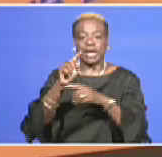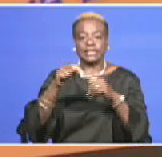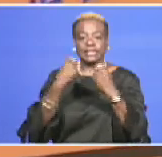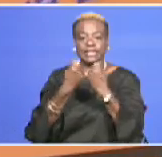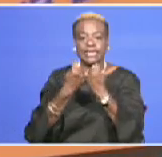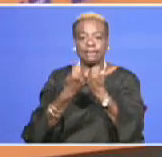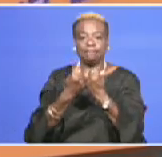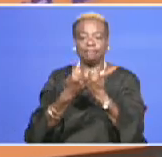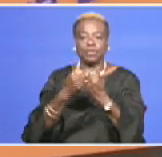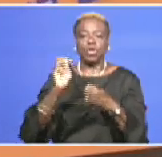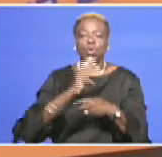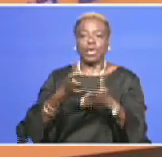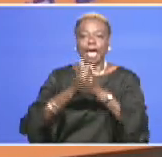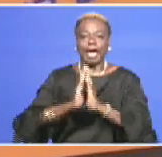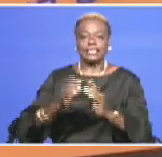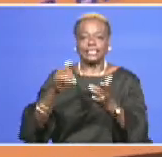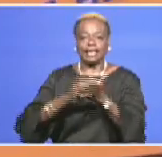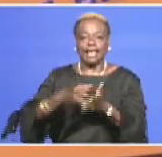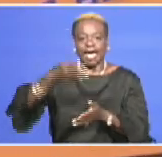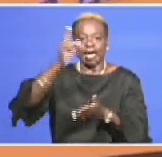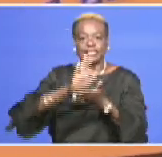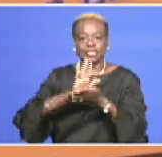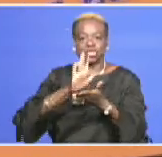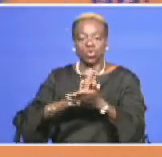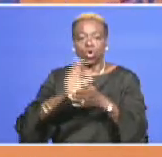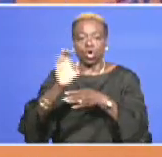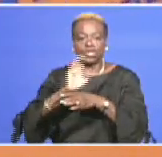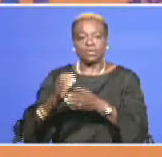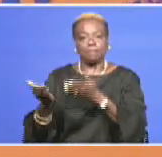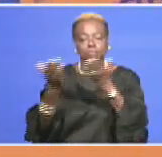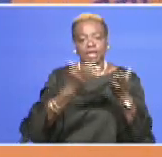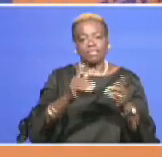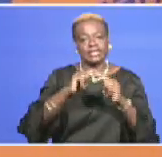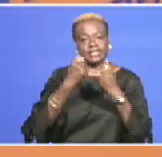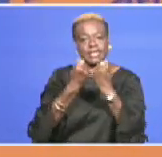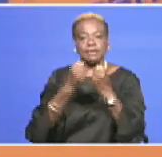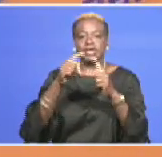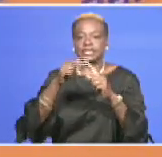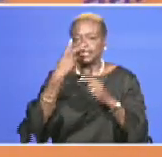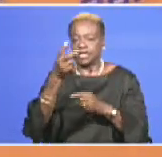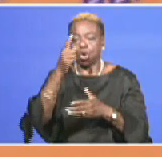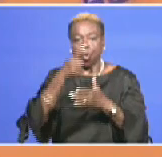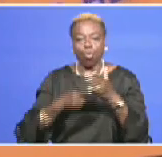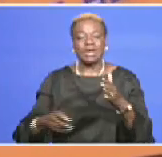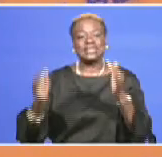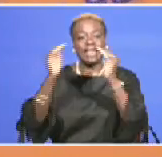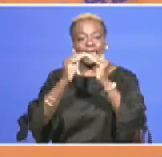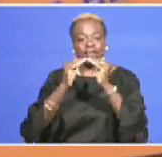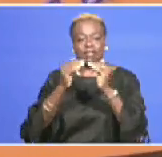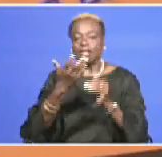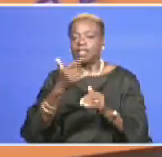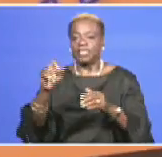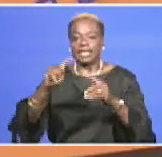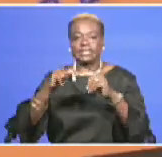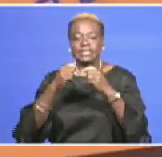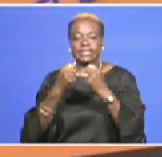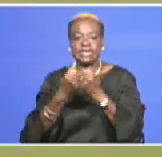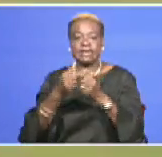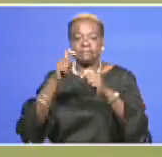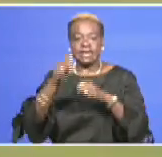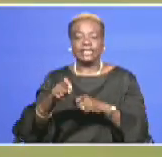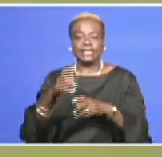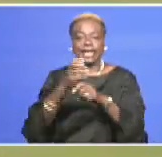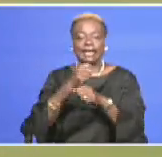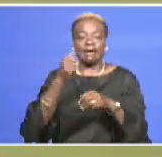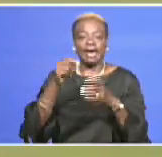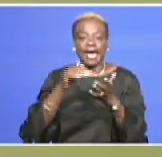school coaches would bring their high school teams and come and see what level their players need to get at to play at this level.